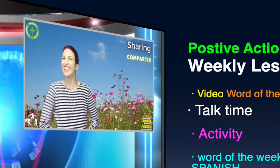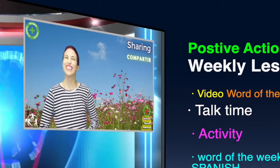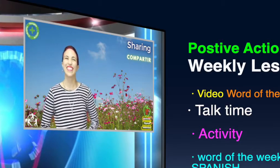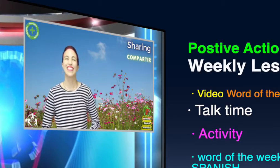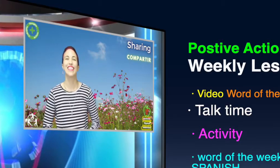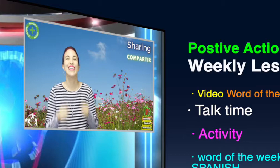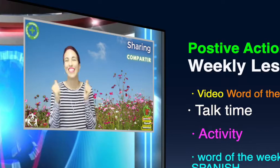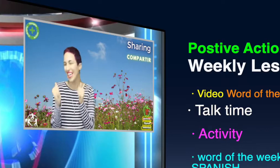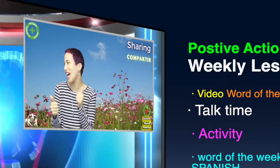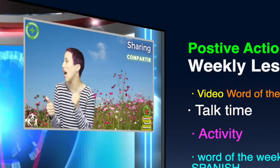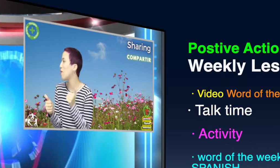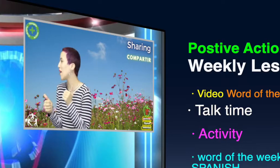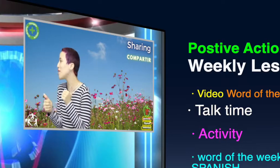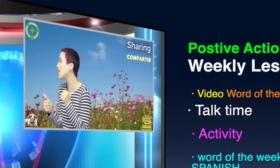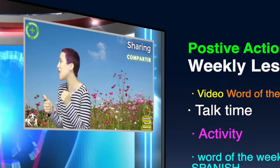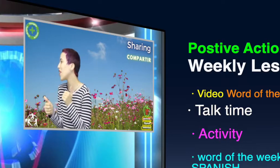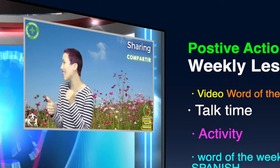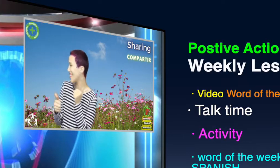so. Are you ready, Miss Shayma?